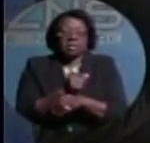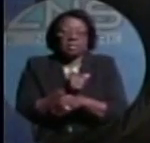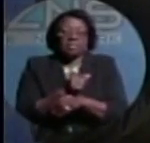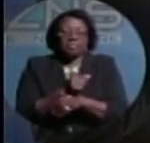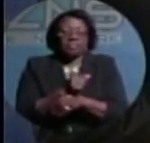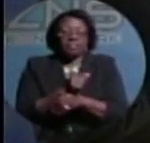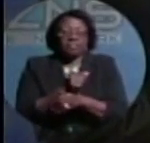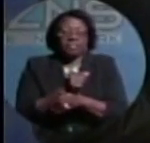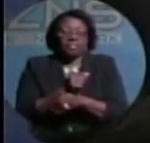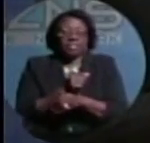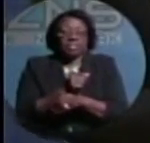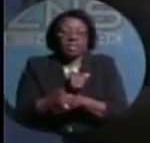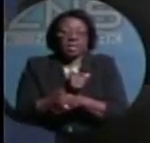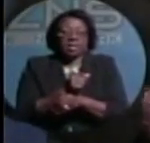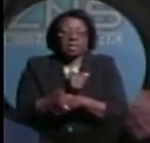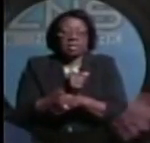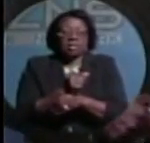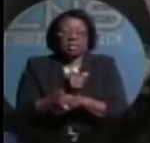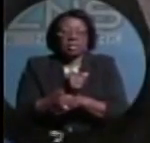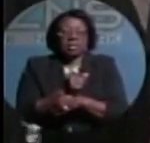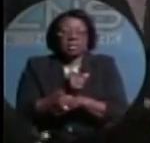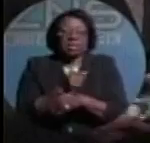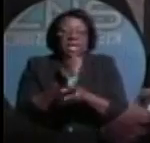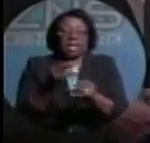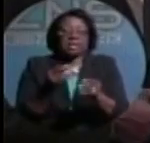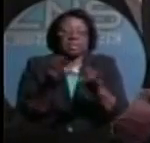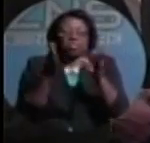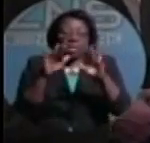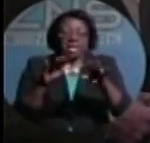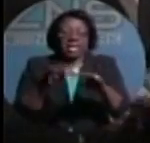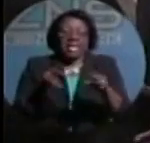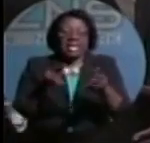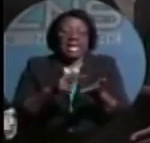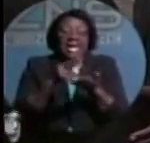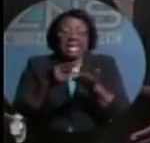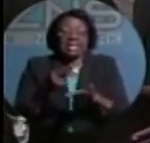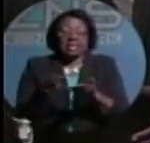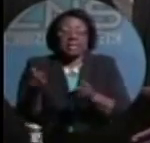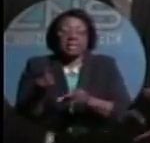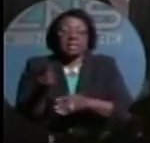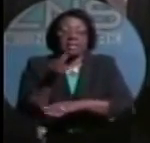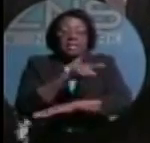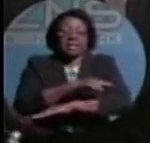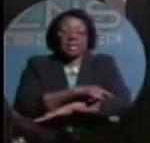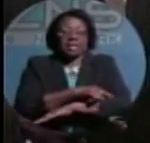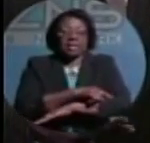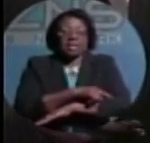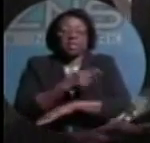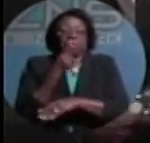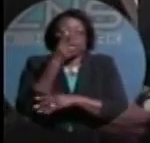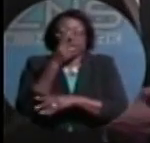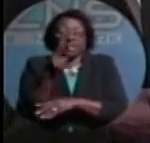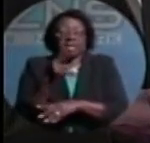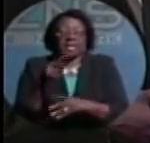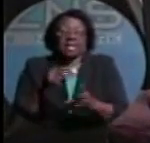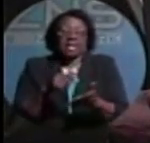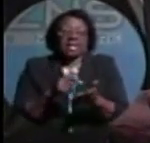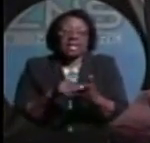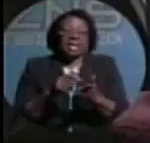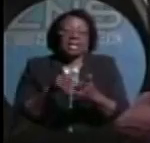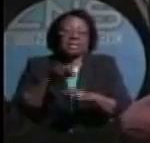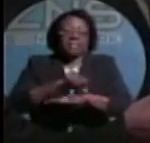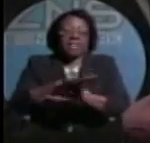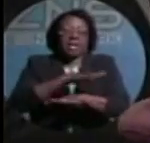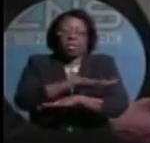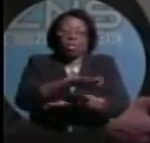mudslides in Haiti earlier today, where I think there was a loss of life there as a result of that. So you can see this have far-reaching